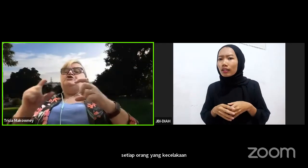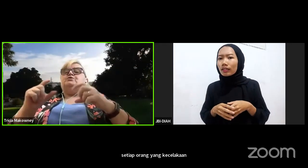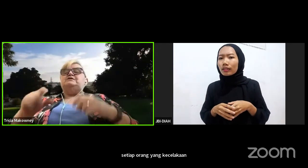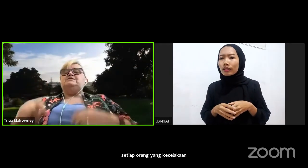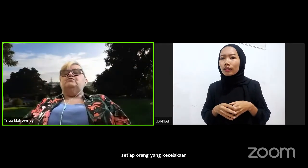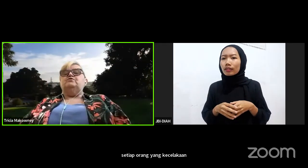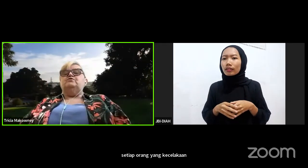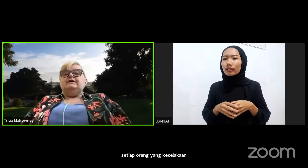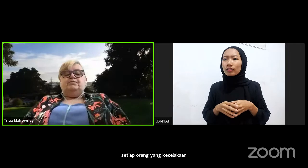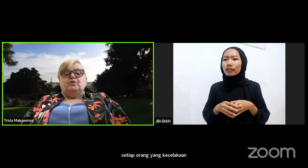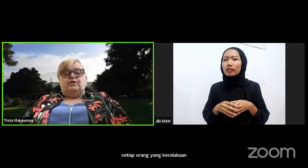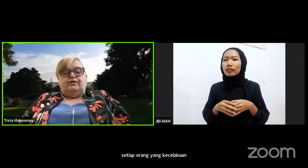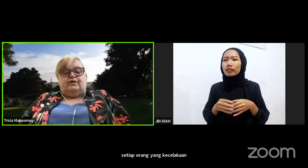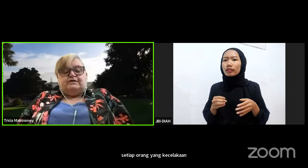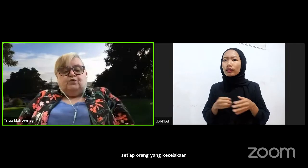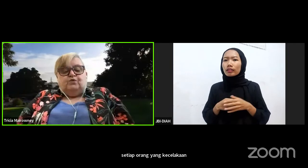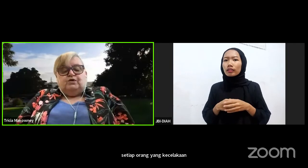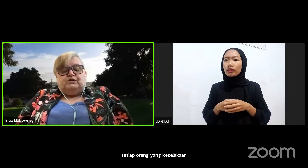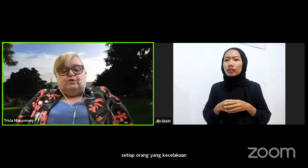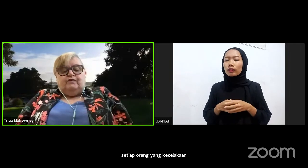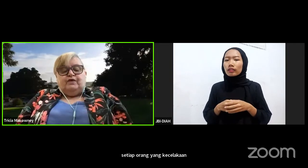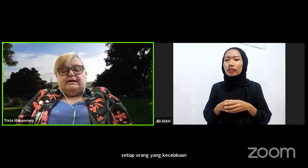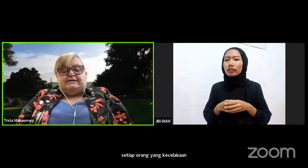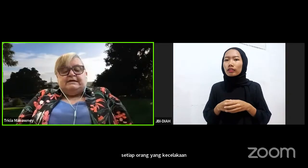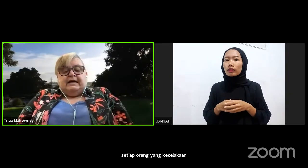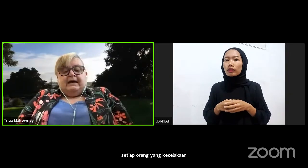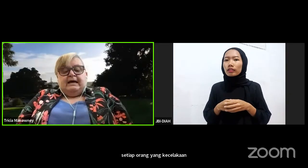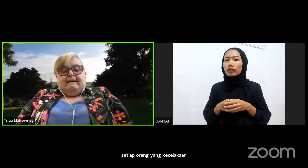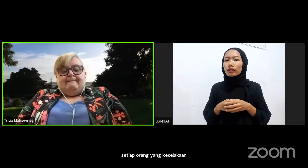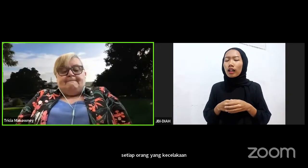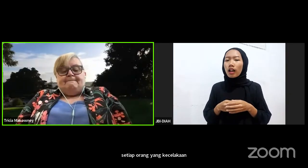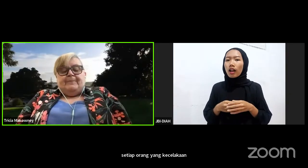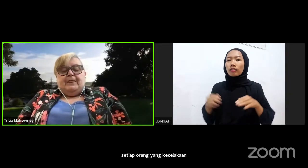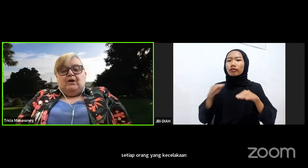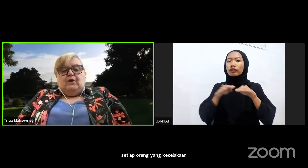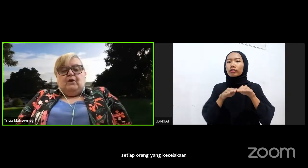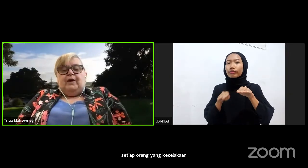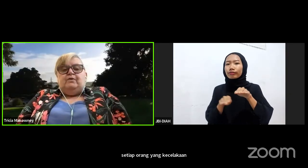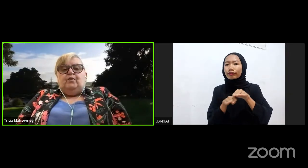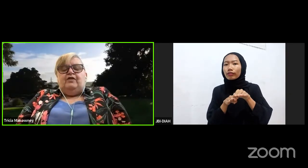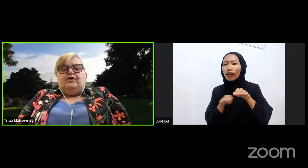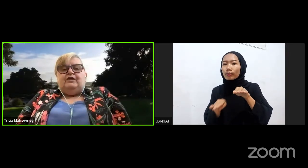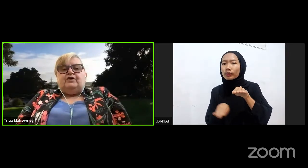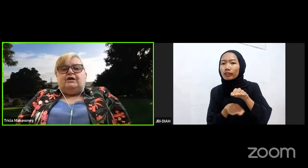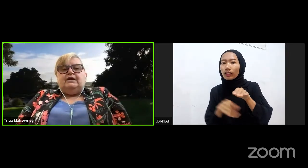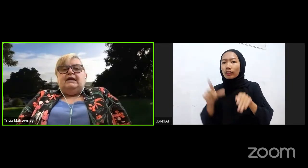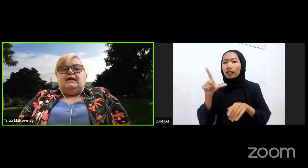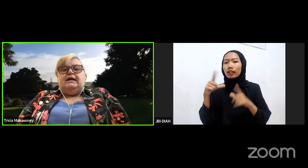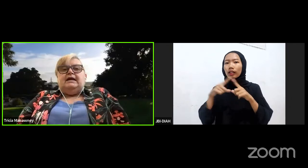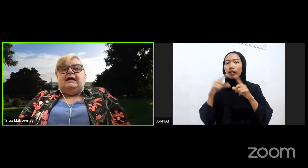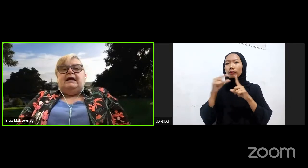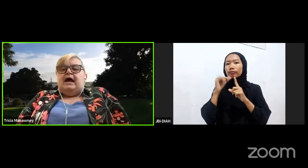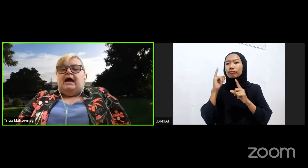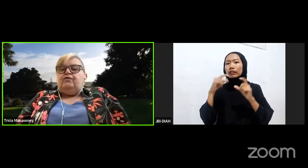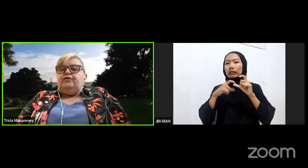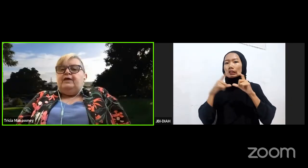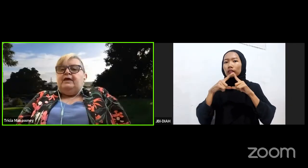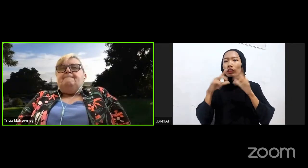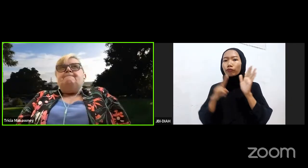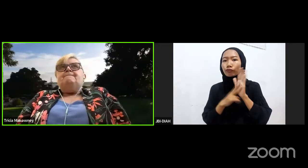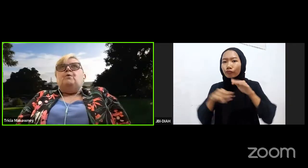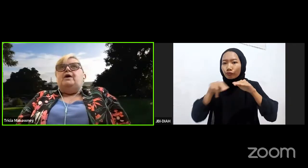tier 2 is the really important thing. So what sort of things? We think that in